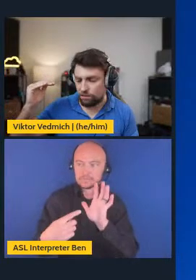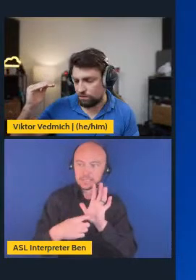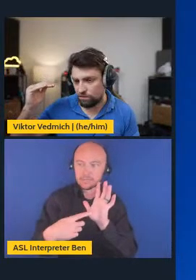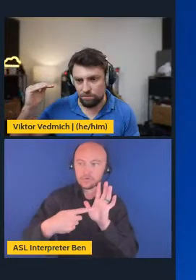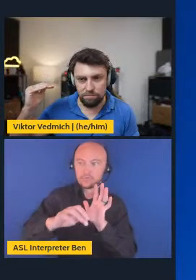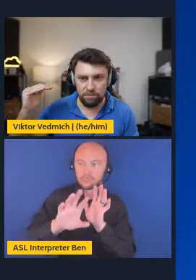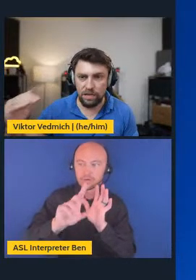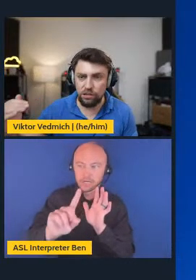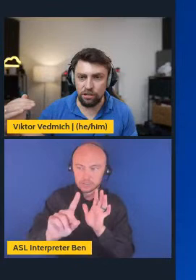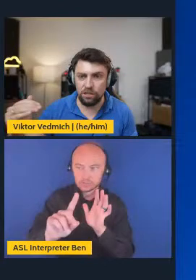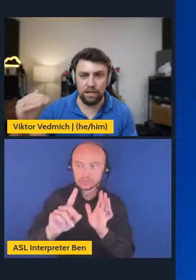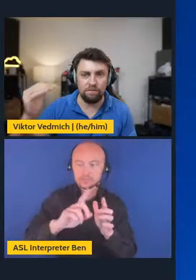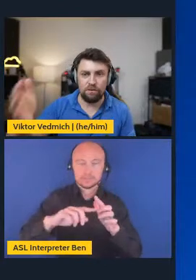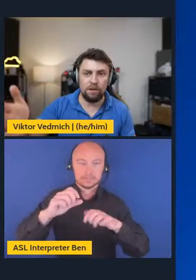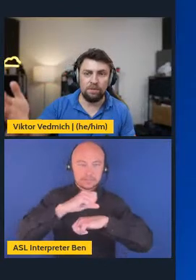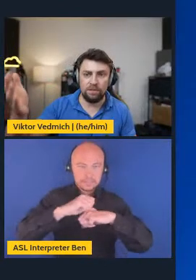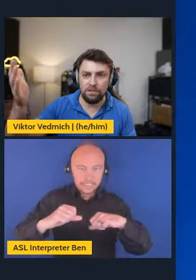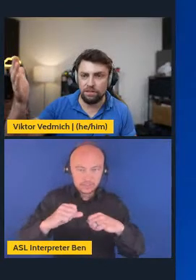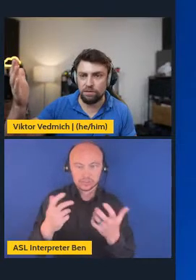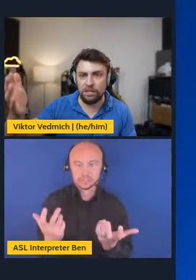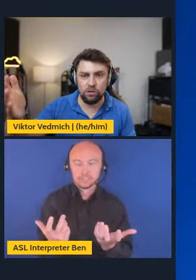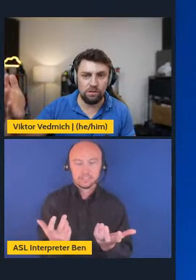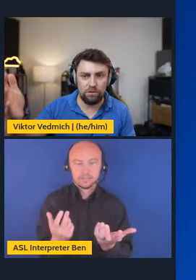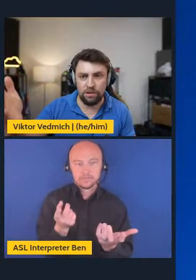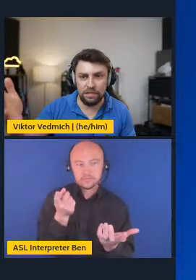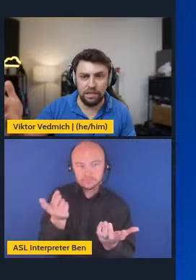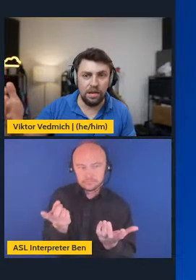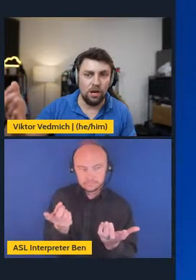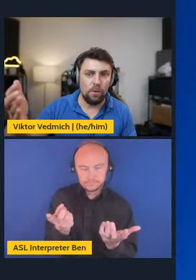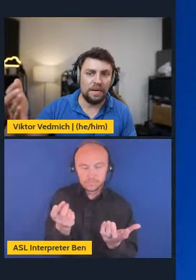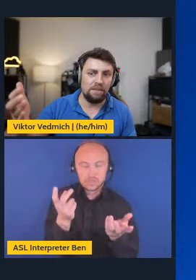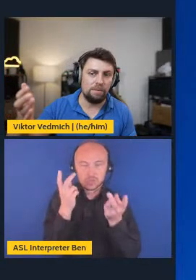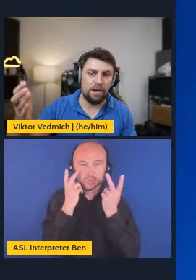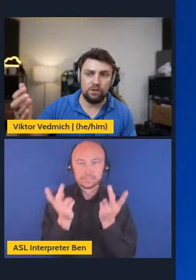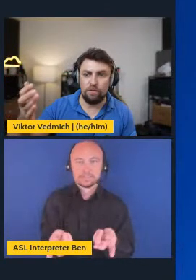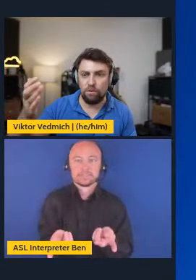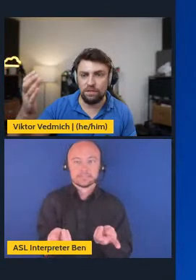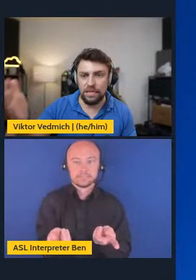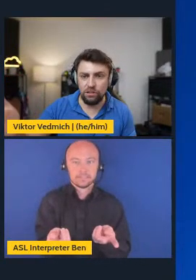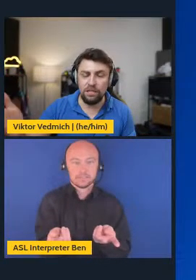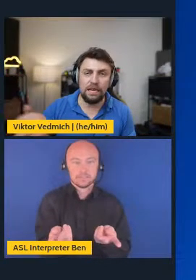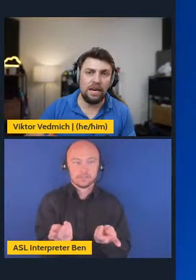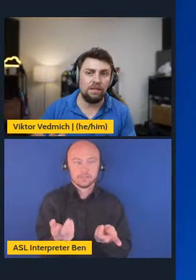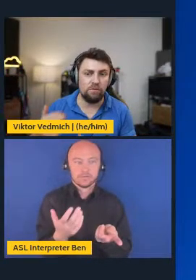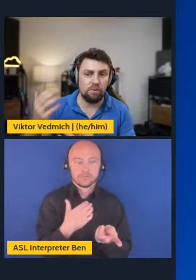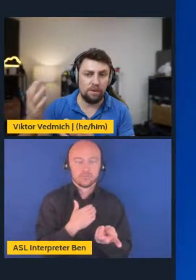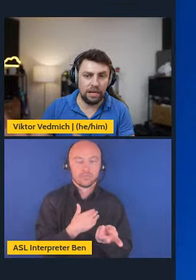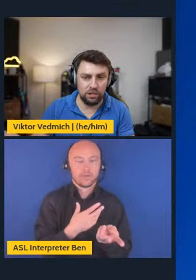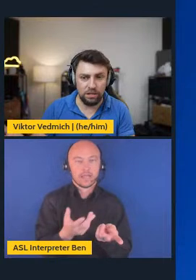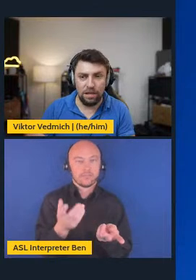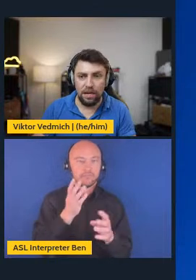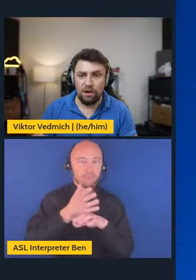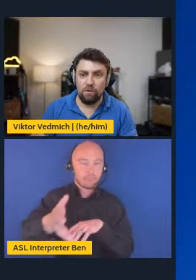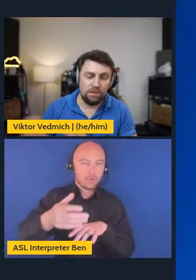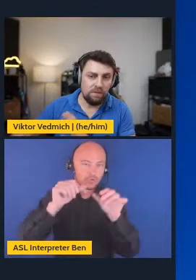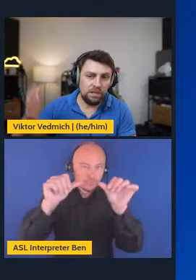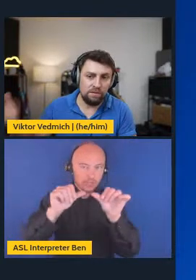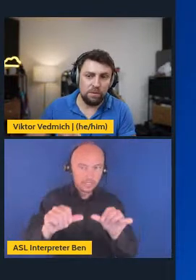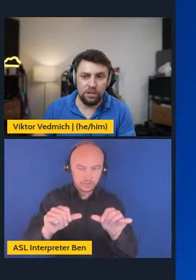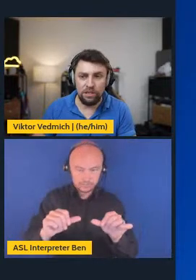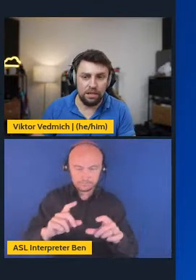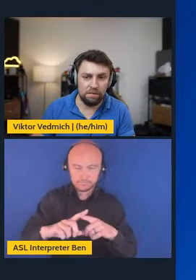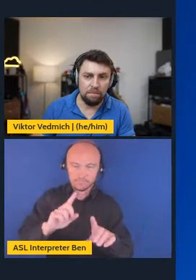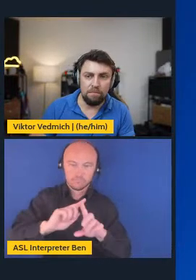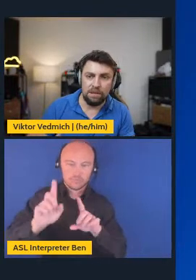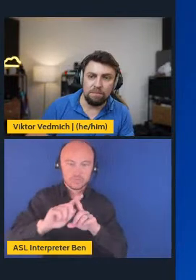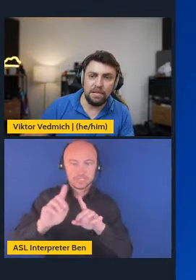and staging. And for example, in this screenshot, as you can see, we have a patch for staging and for production for different configurations,